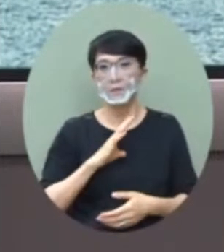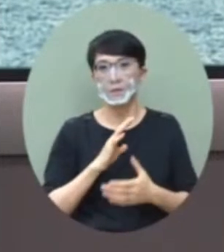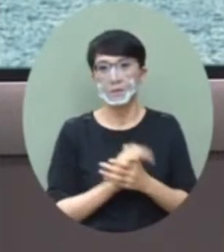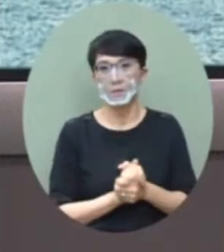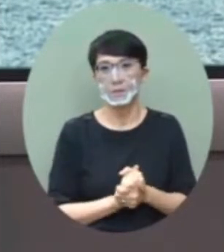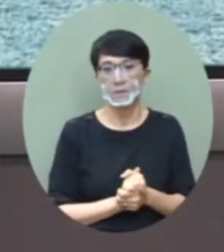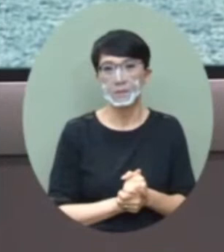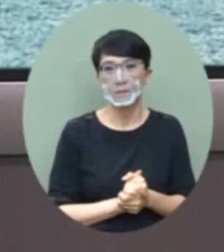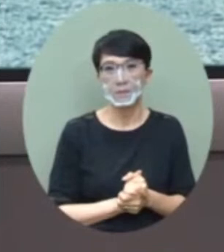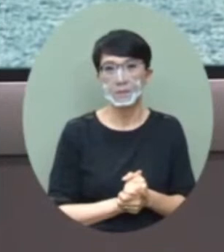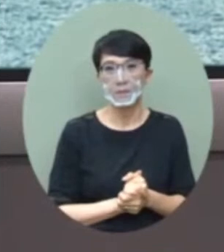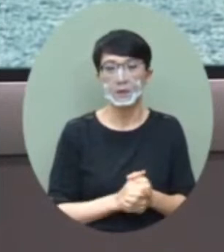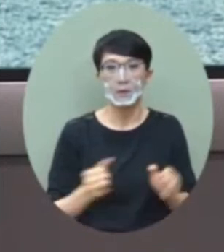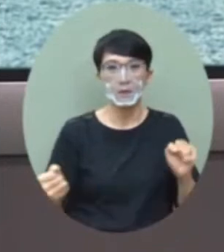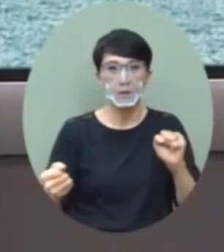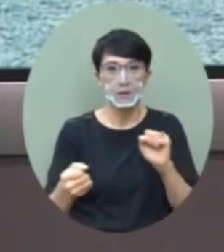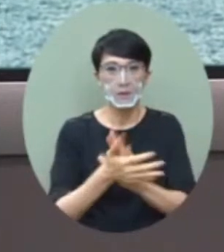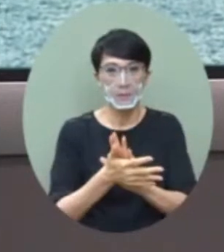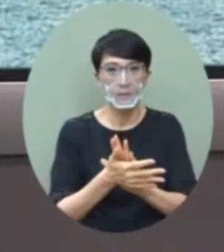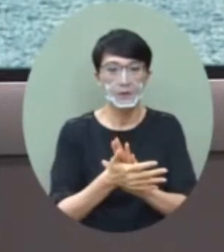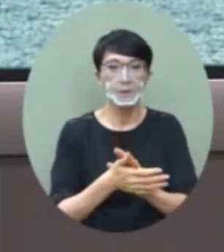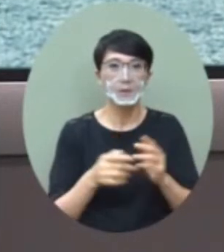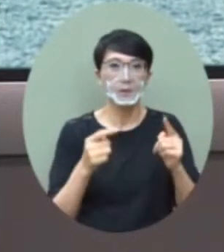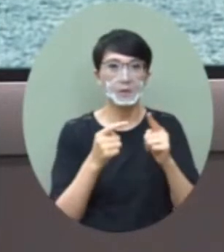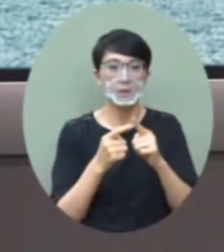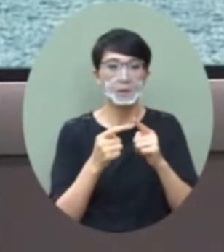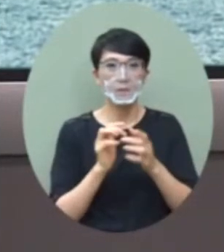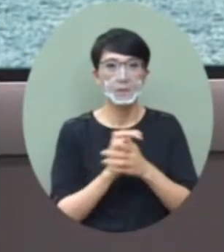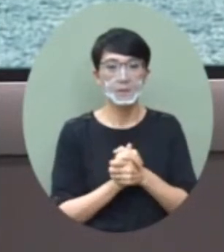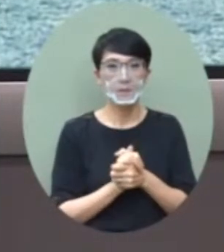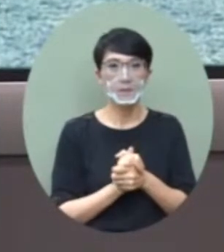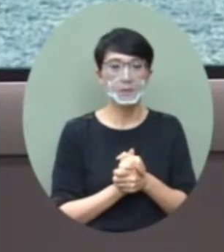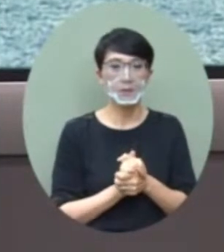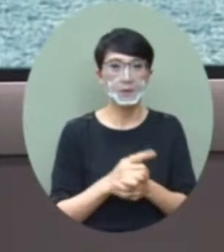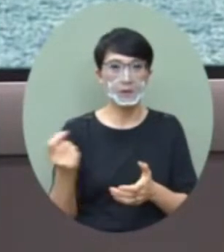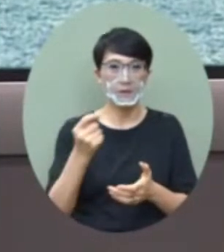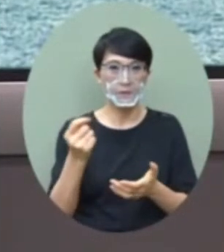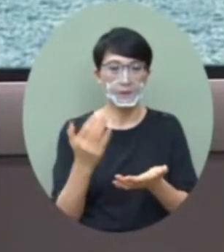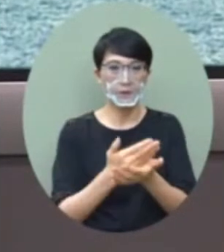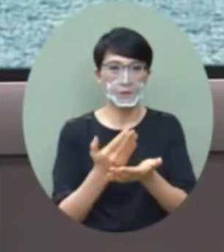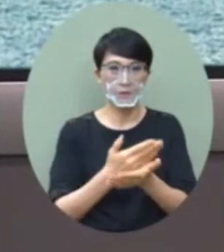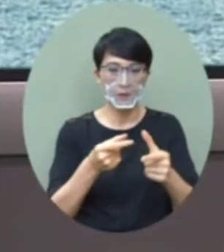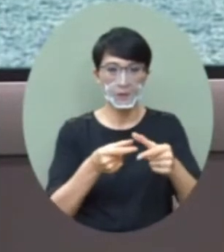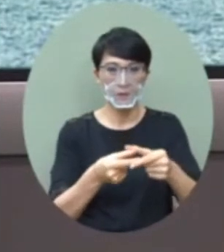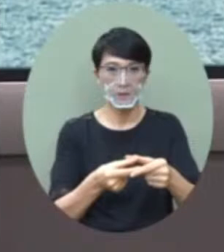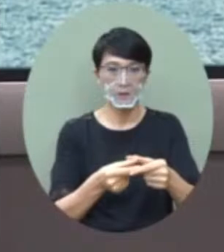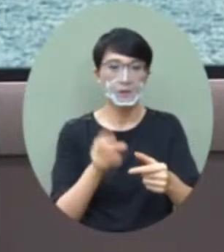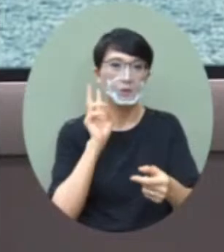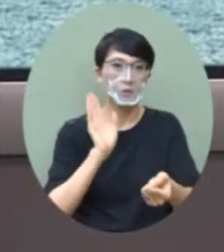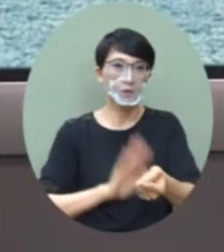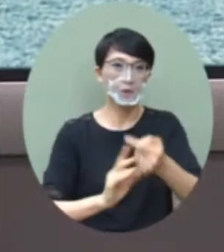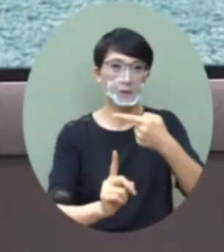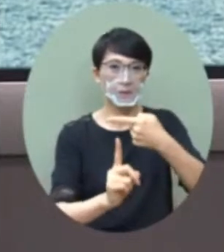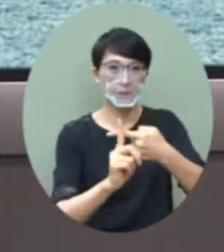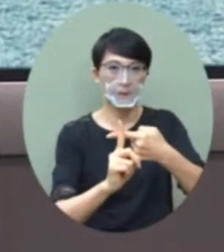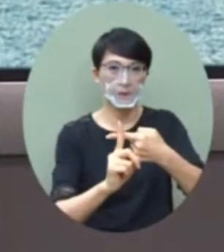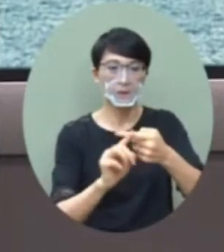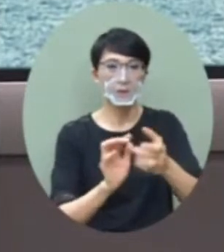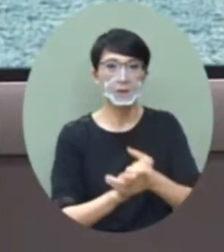this RAT platform, the any applicant will have a automatic